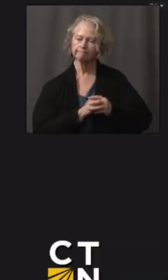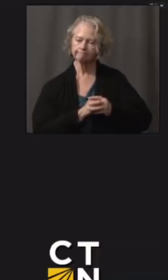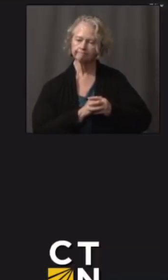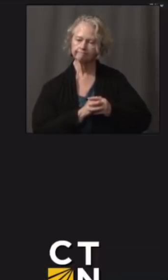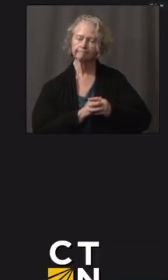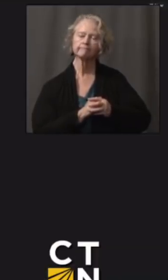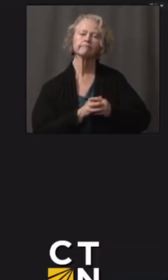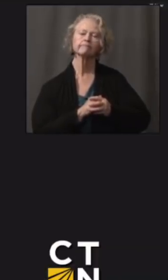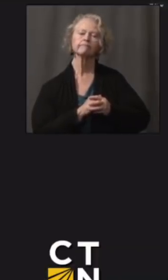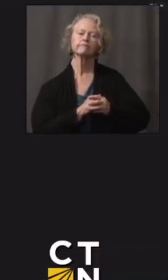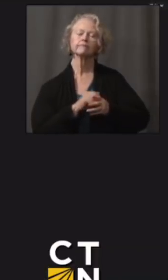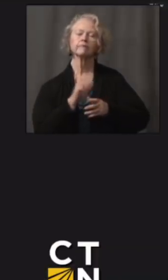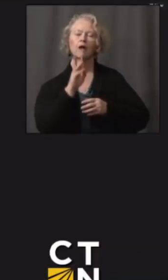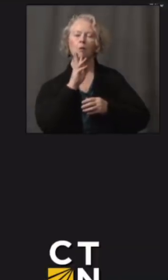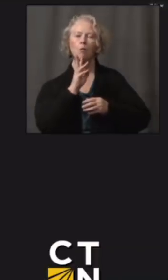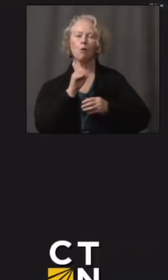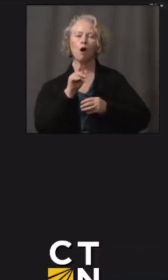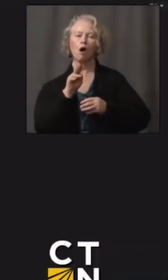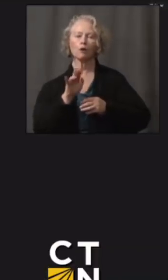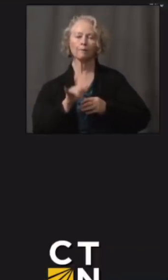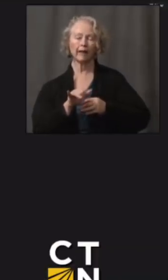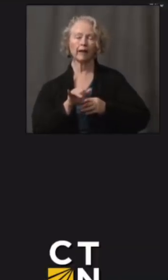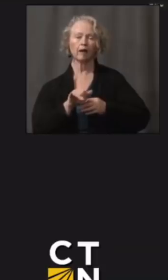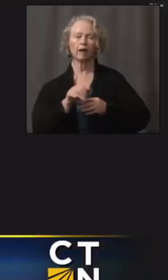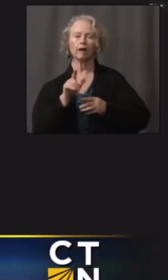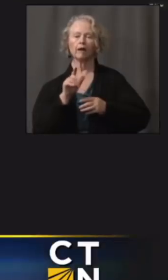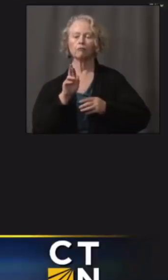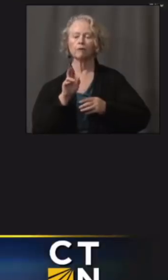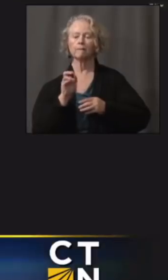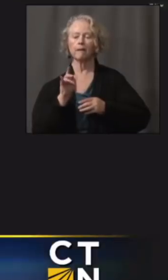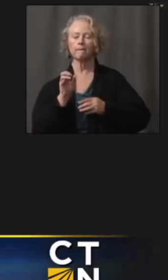The Waterbury Republican American.